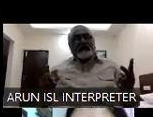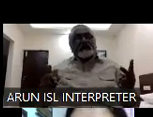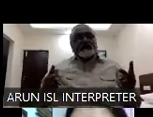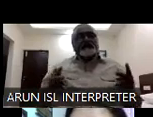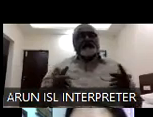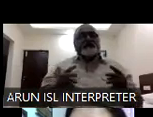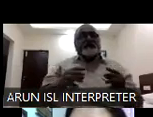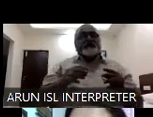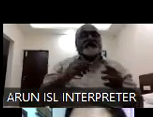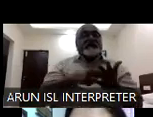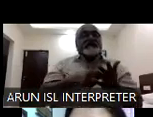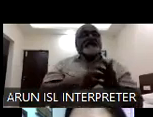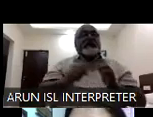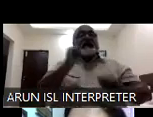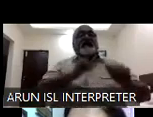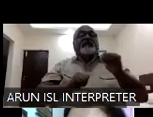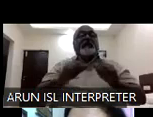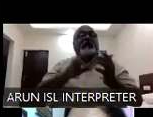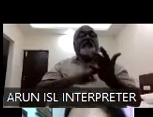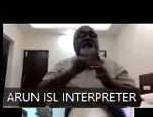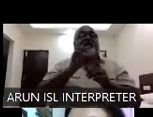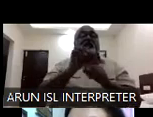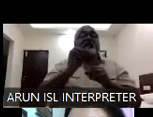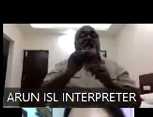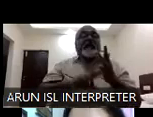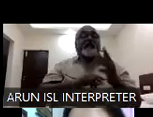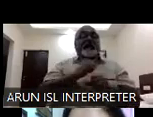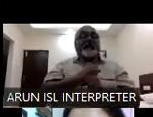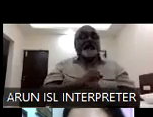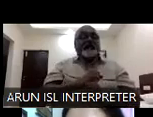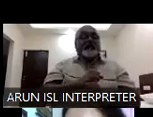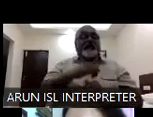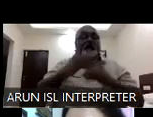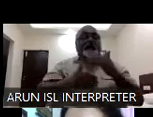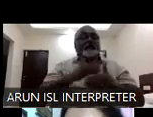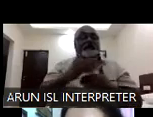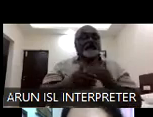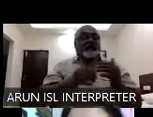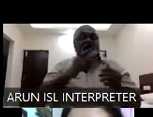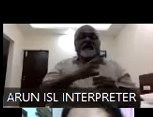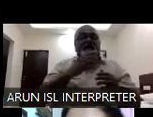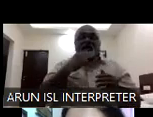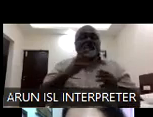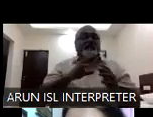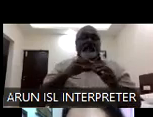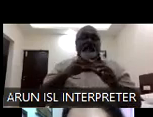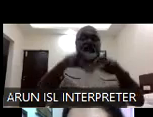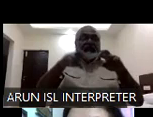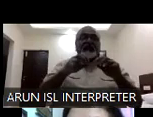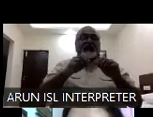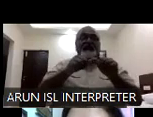process is a very important process of every state. They don't tell you the details of activity